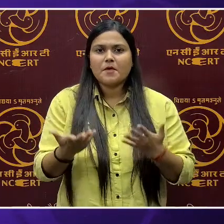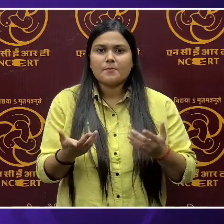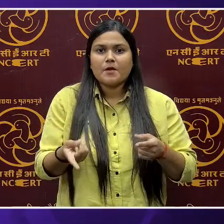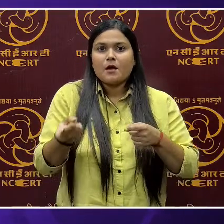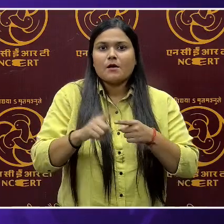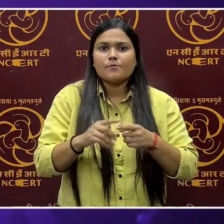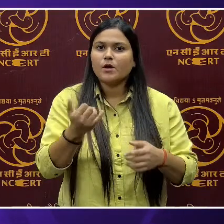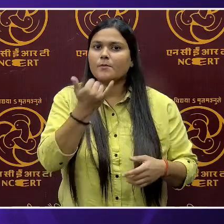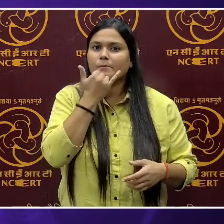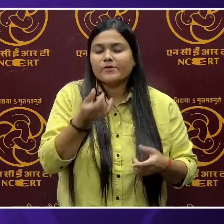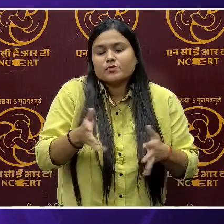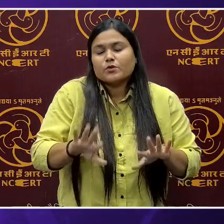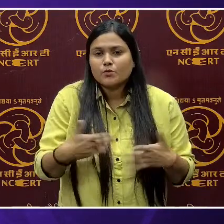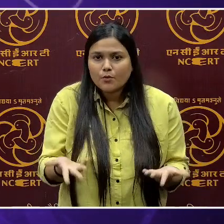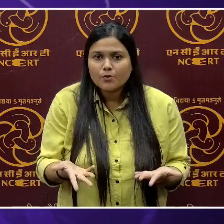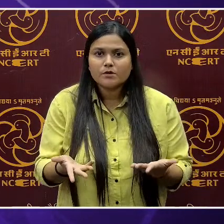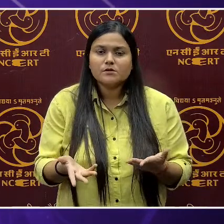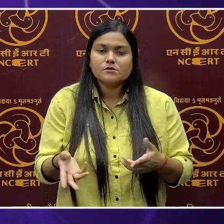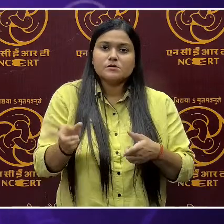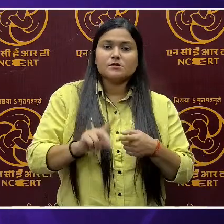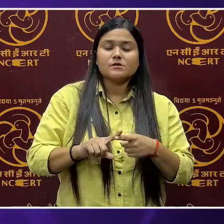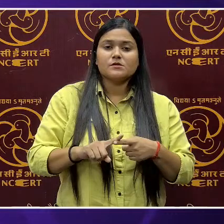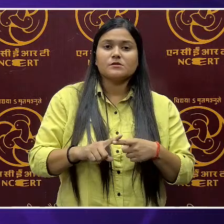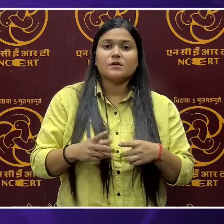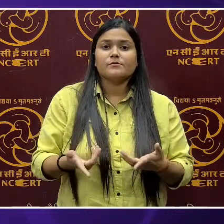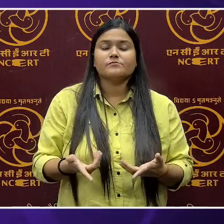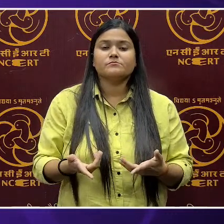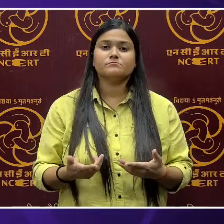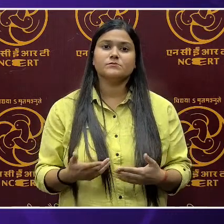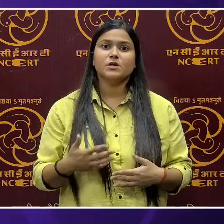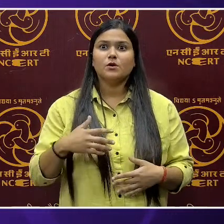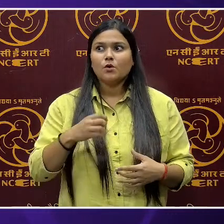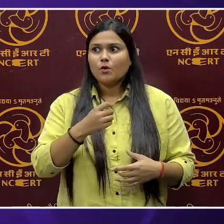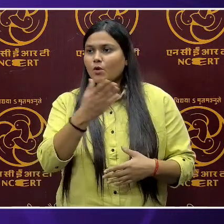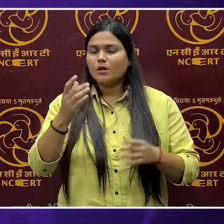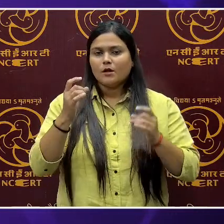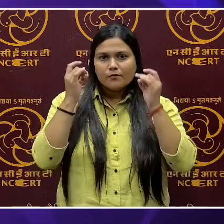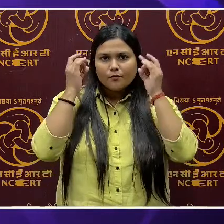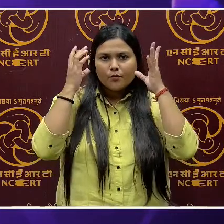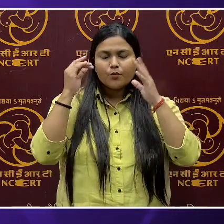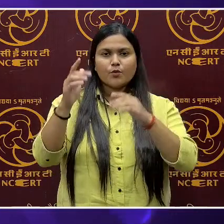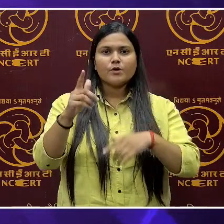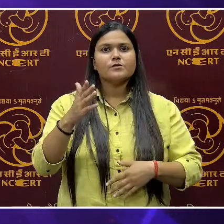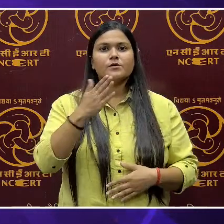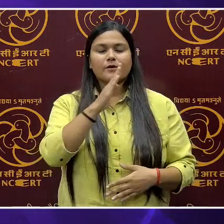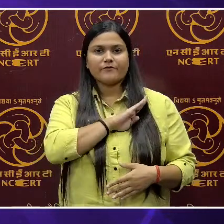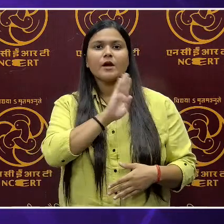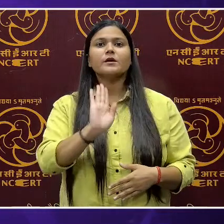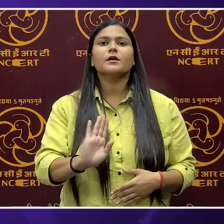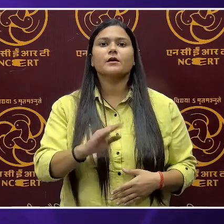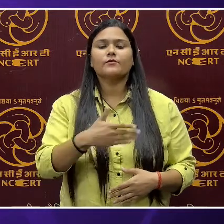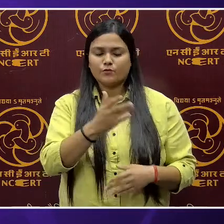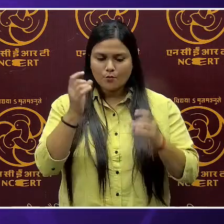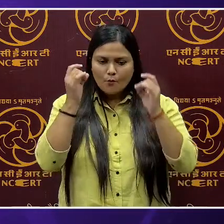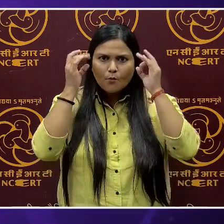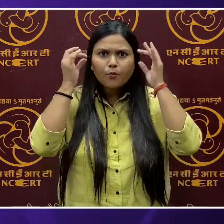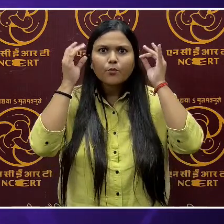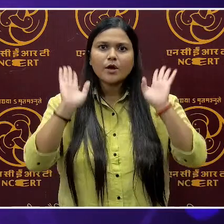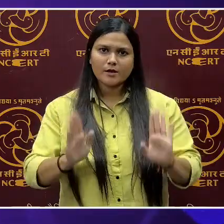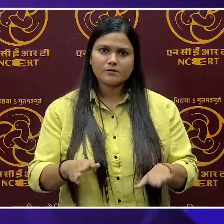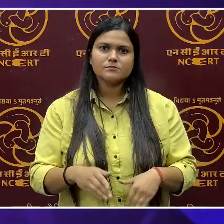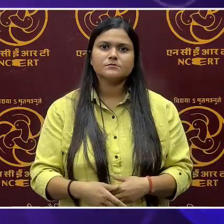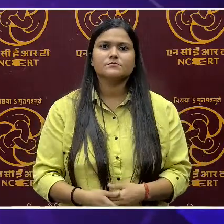So you have every right to be angry also. So let's see. So here we